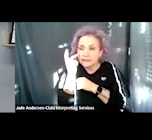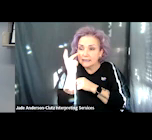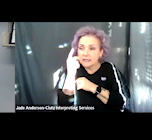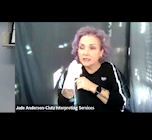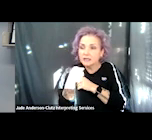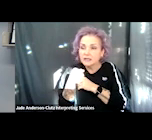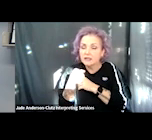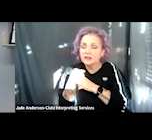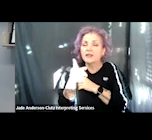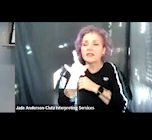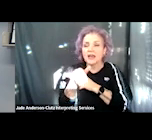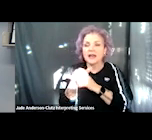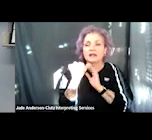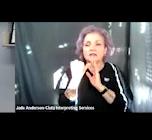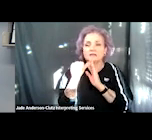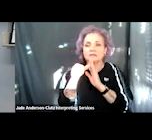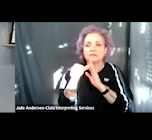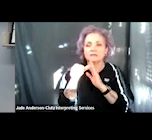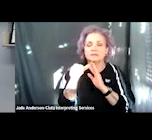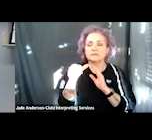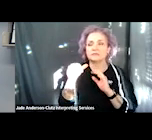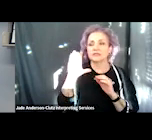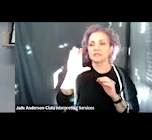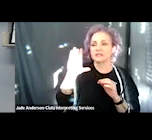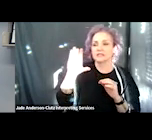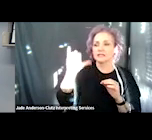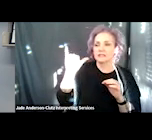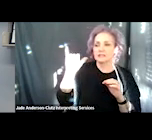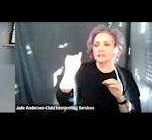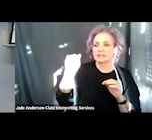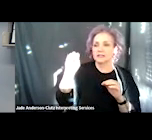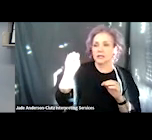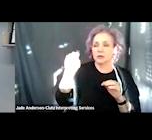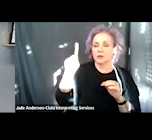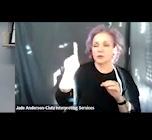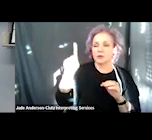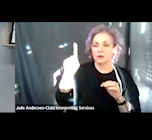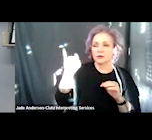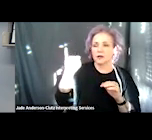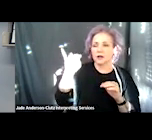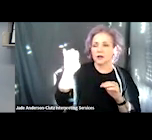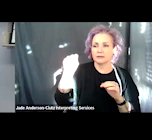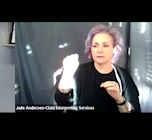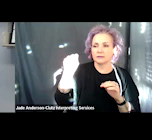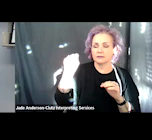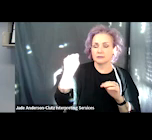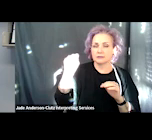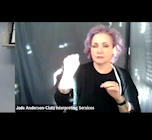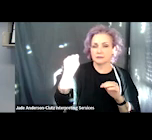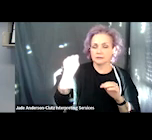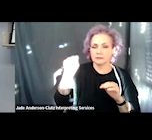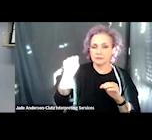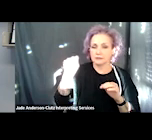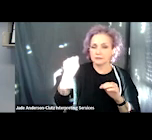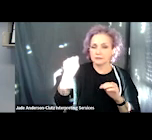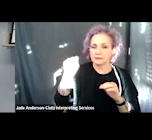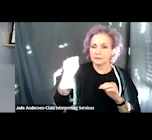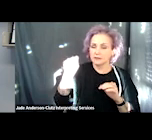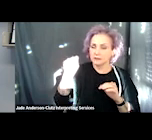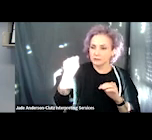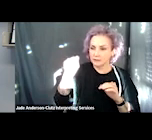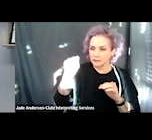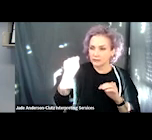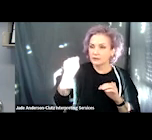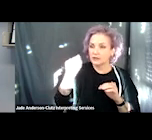see these cytokines. I mentioned cytokines, these pro-inflammatory markers. So because the immune system is changed, or even